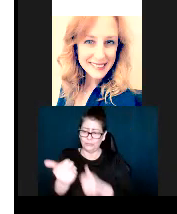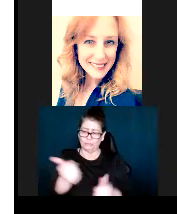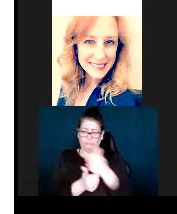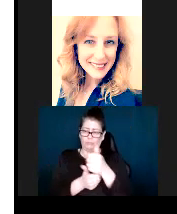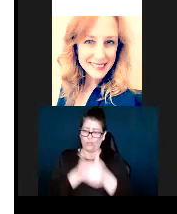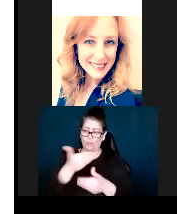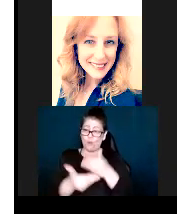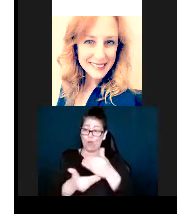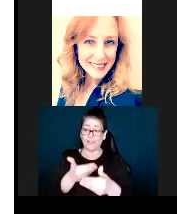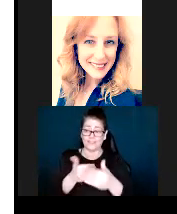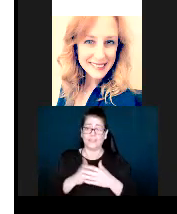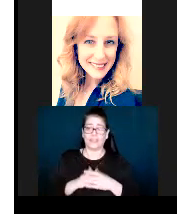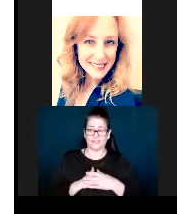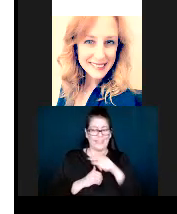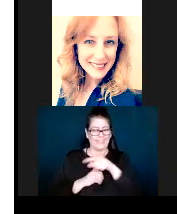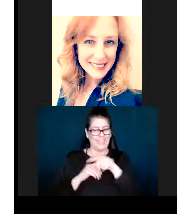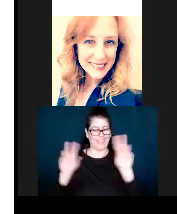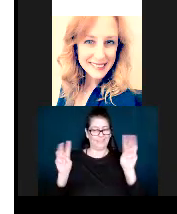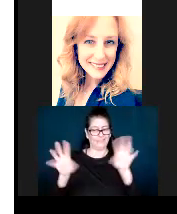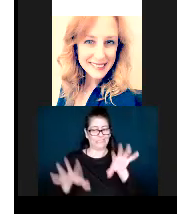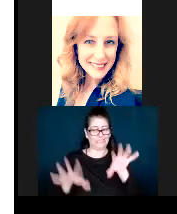that process, or they should be taking over